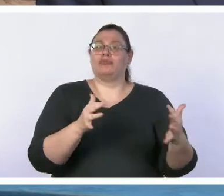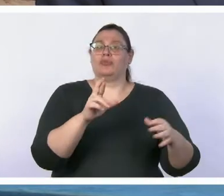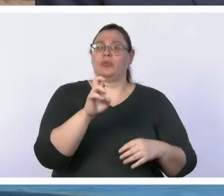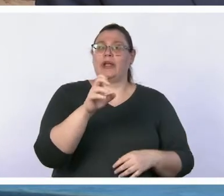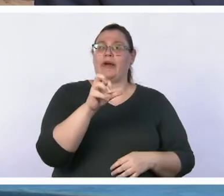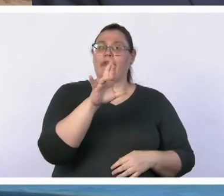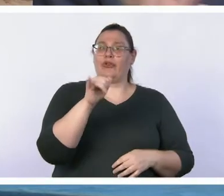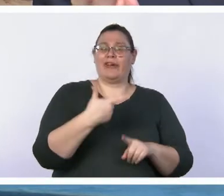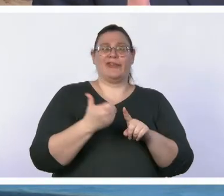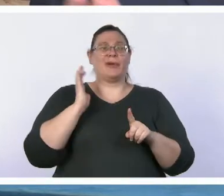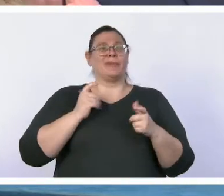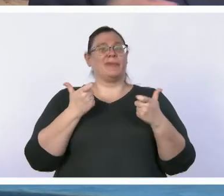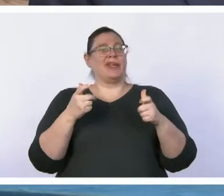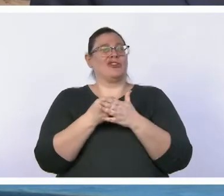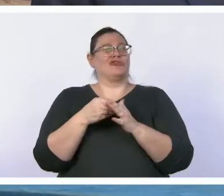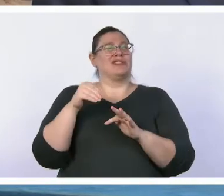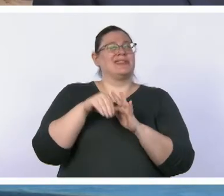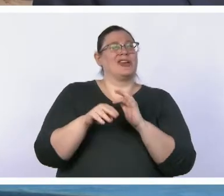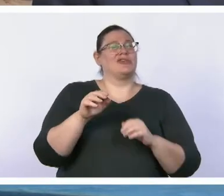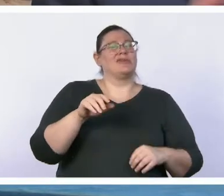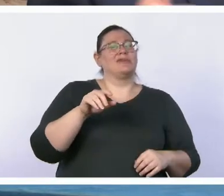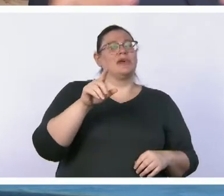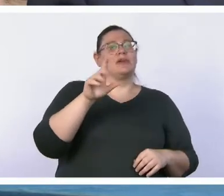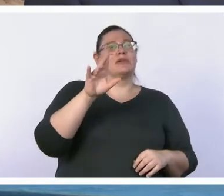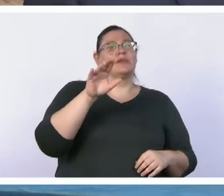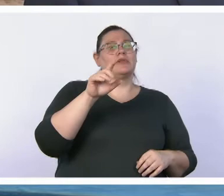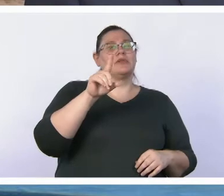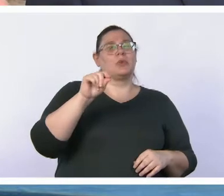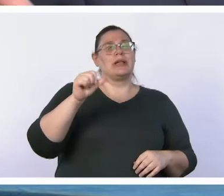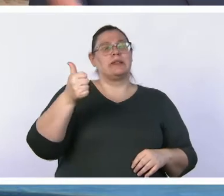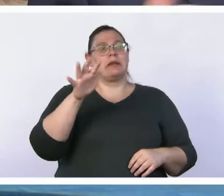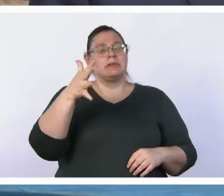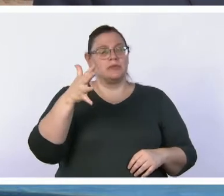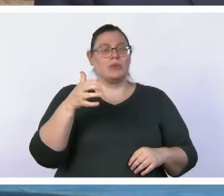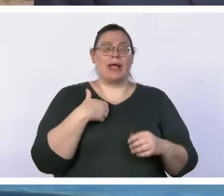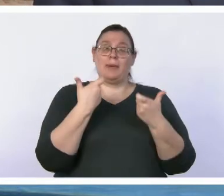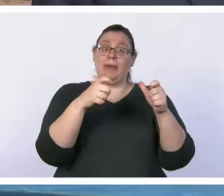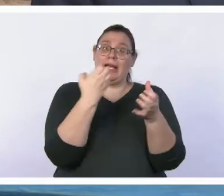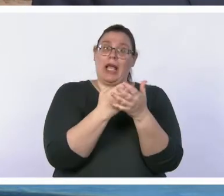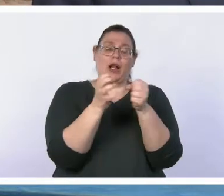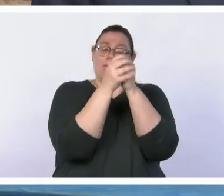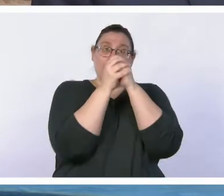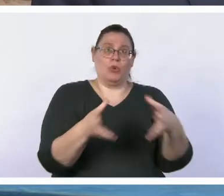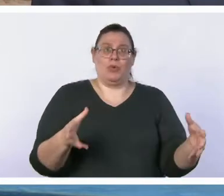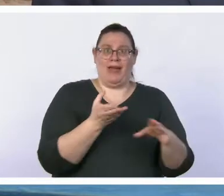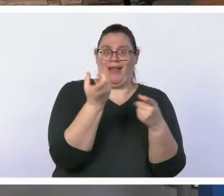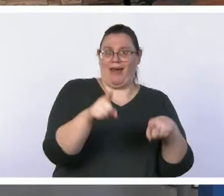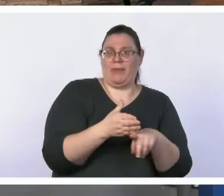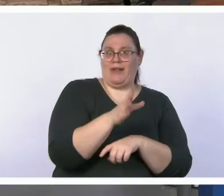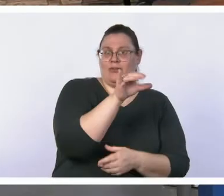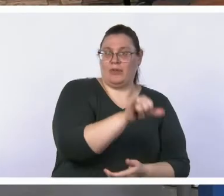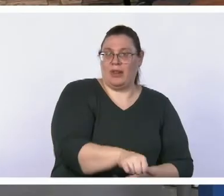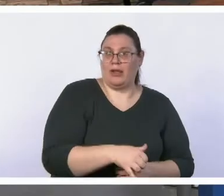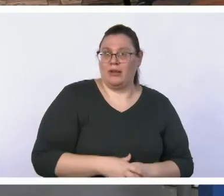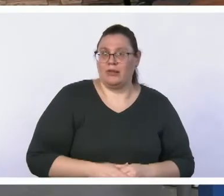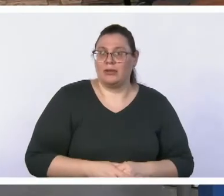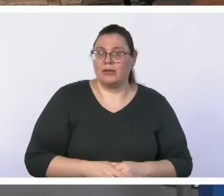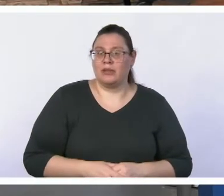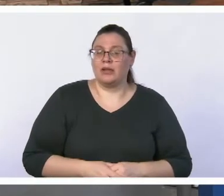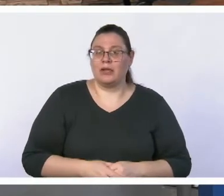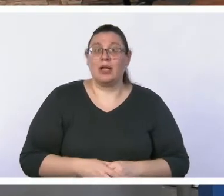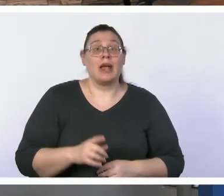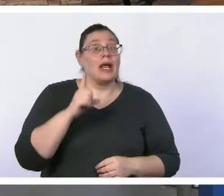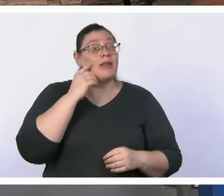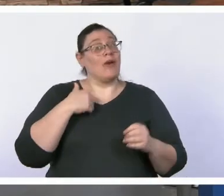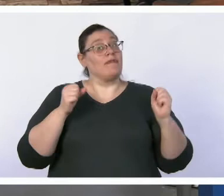Recession, we had an enormous economic boon after that. And I think we have the